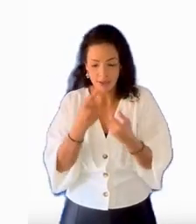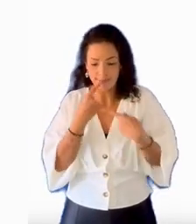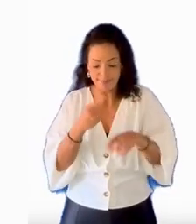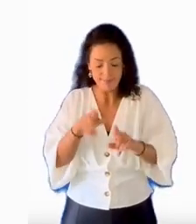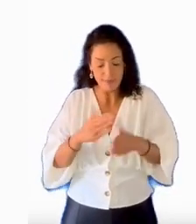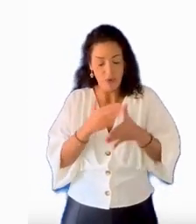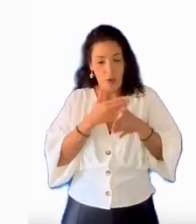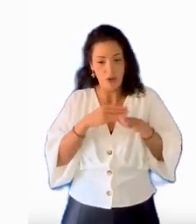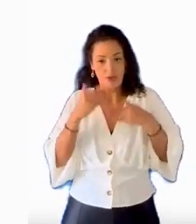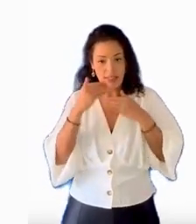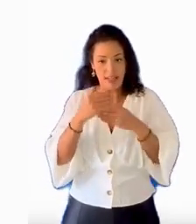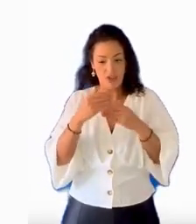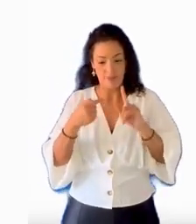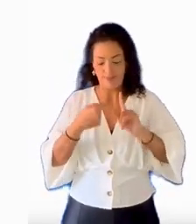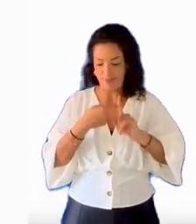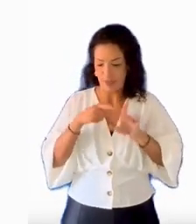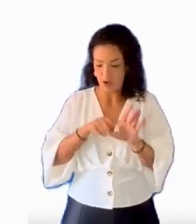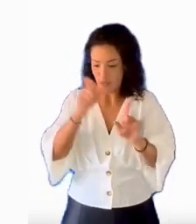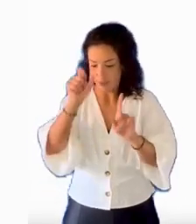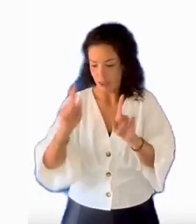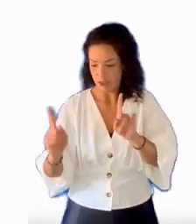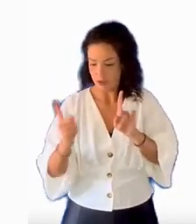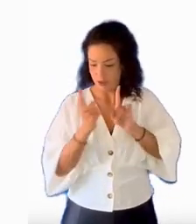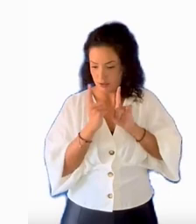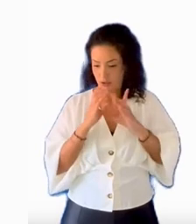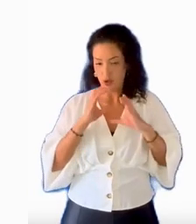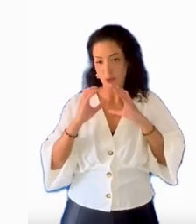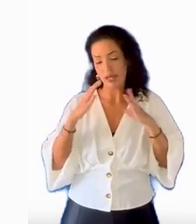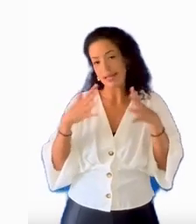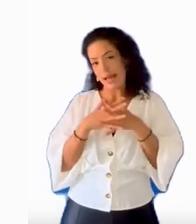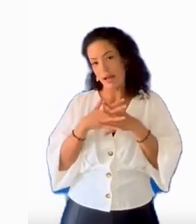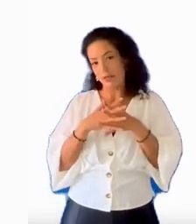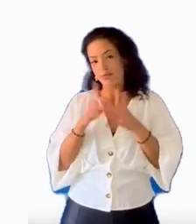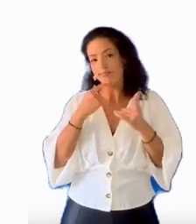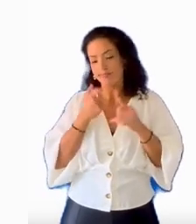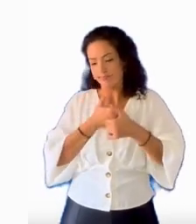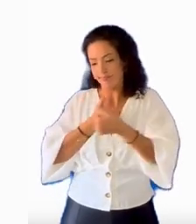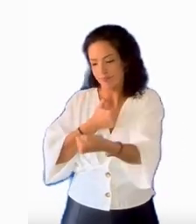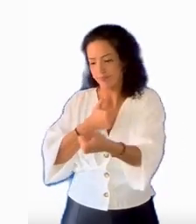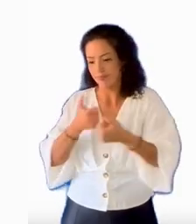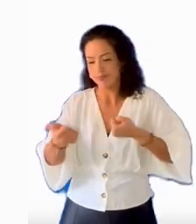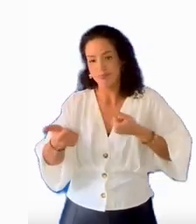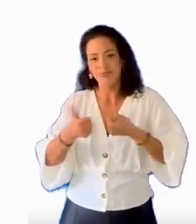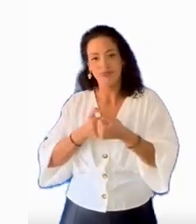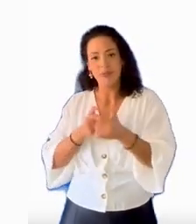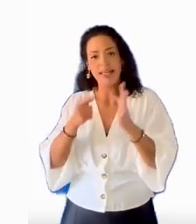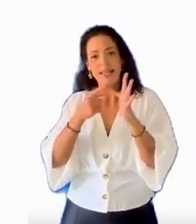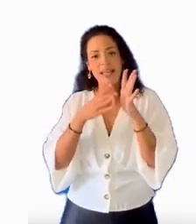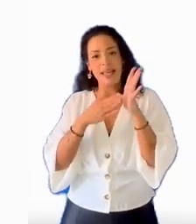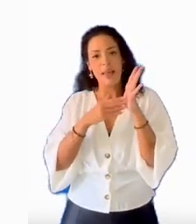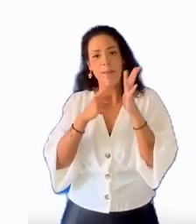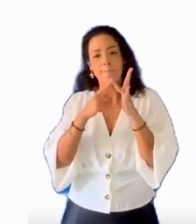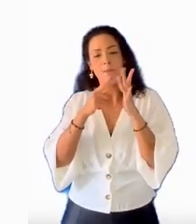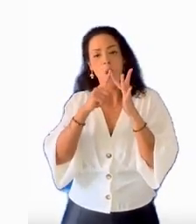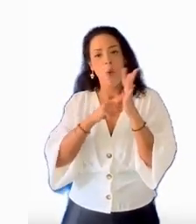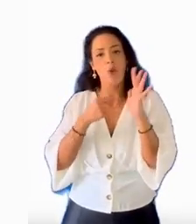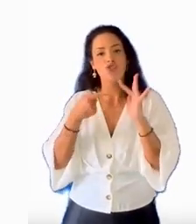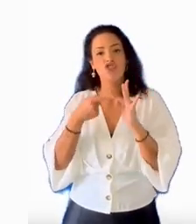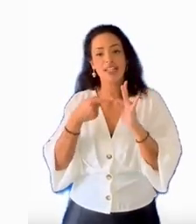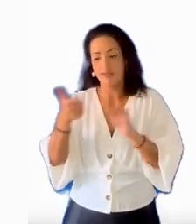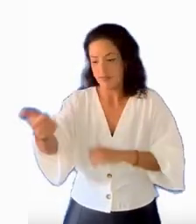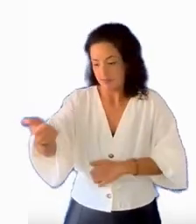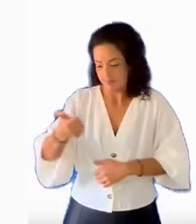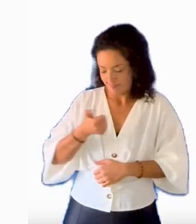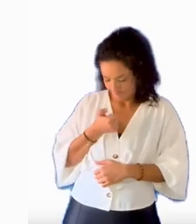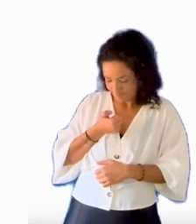of her sessions, both she and the young person would communicate initially by them sending her emojis by a text message to let her know how they were